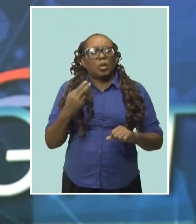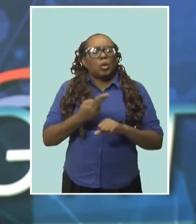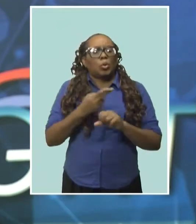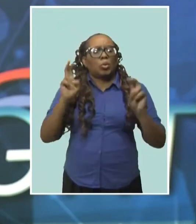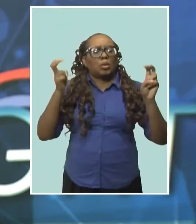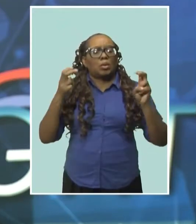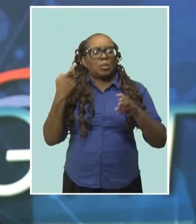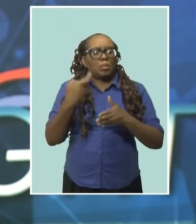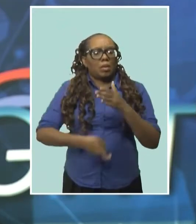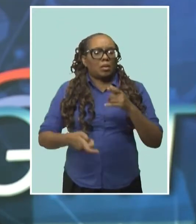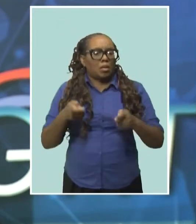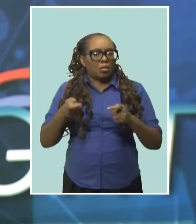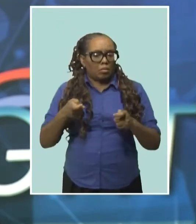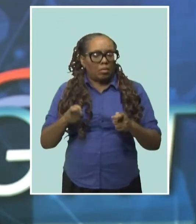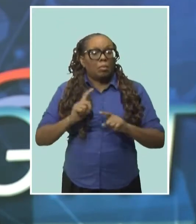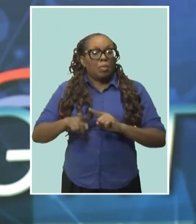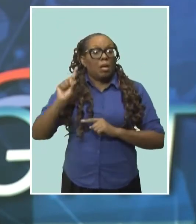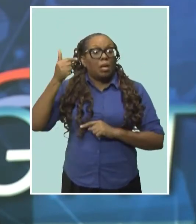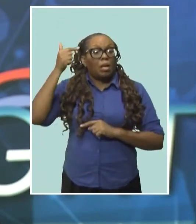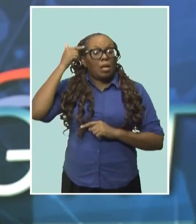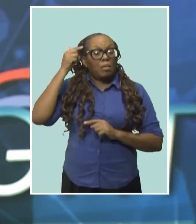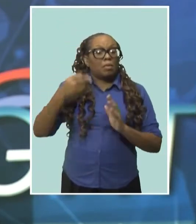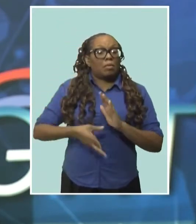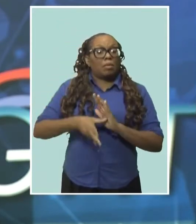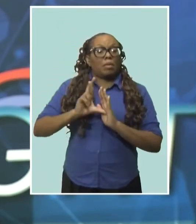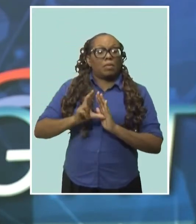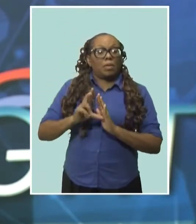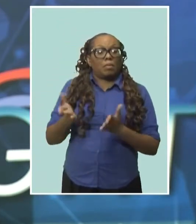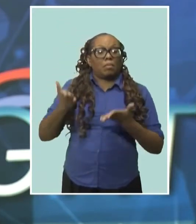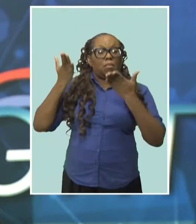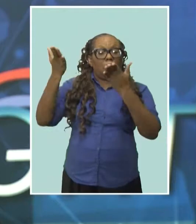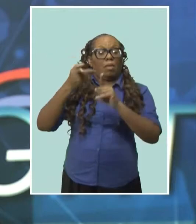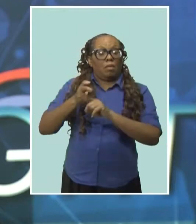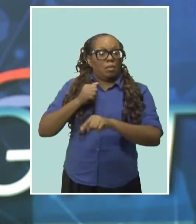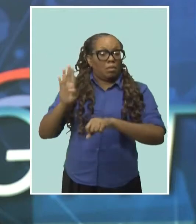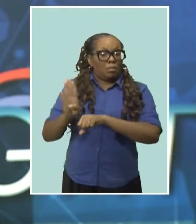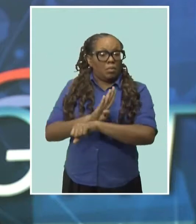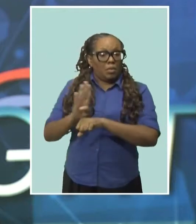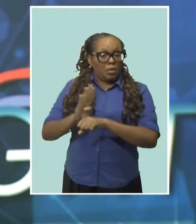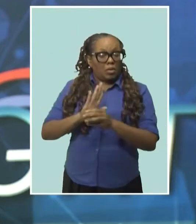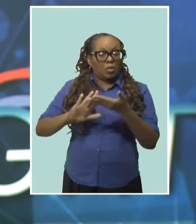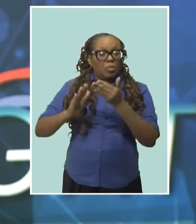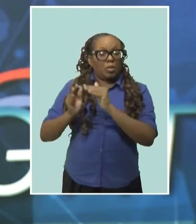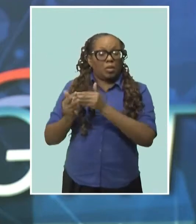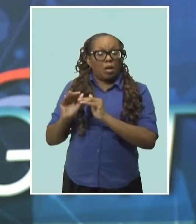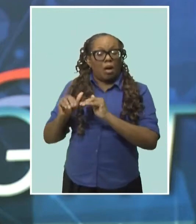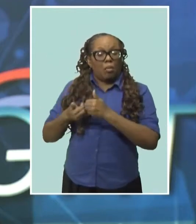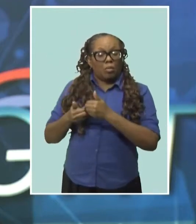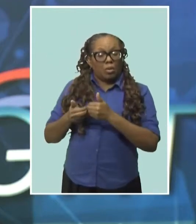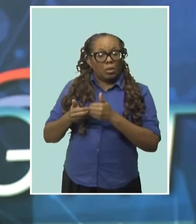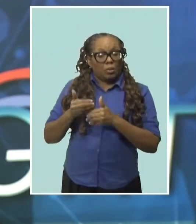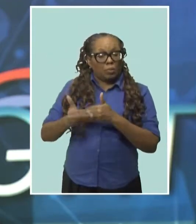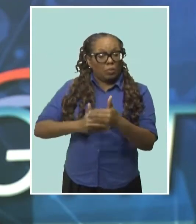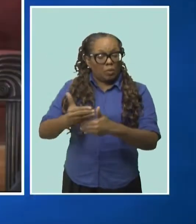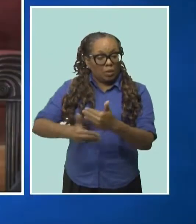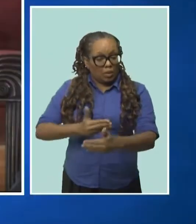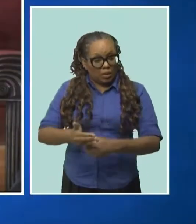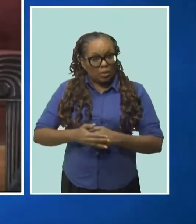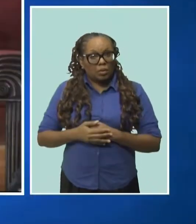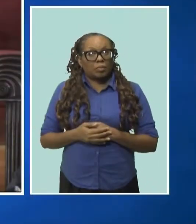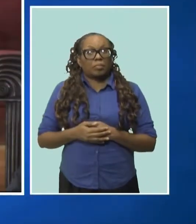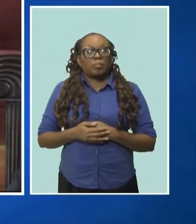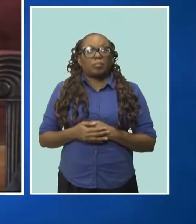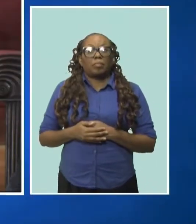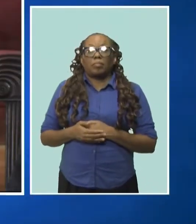Cummins says government is currently reviewing proposals from the business community on the way forward. We sat